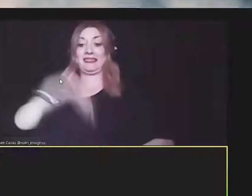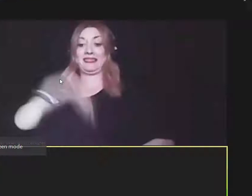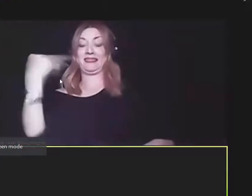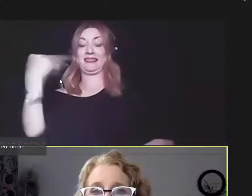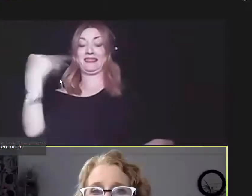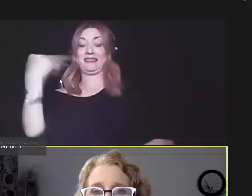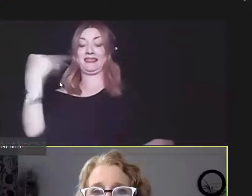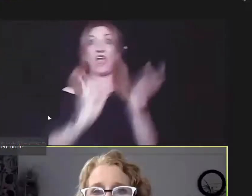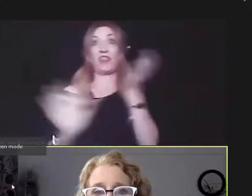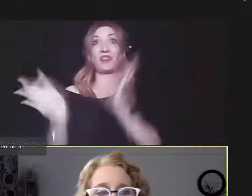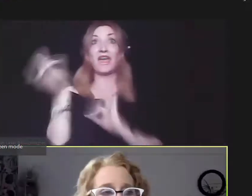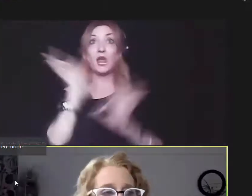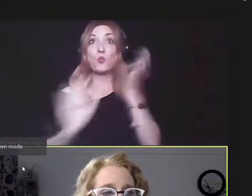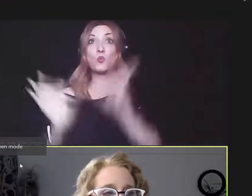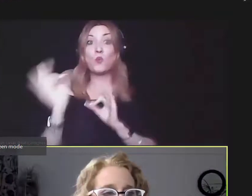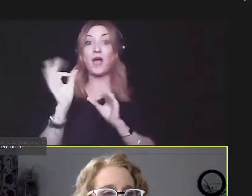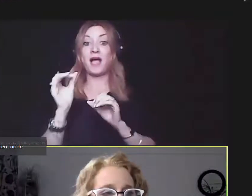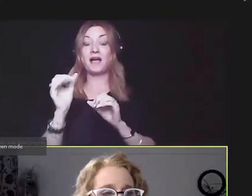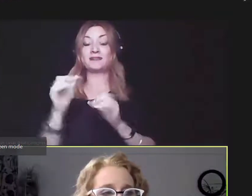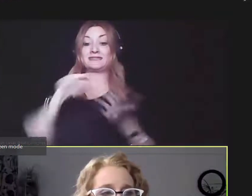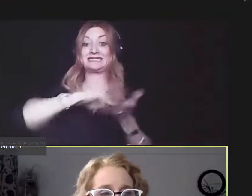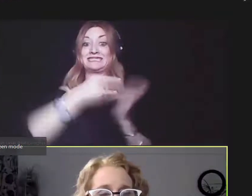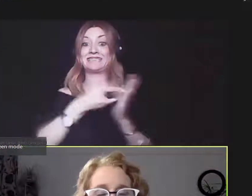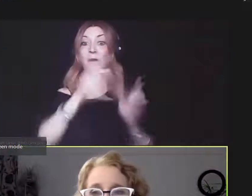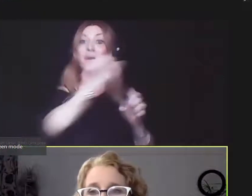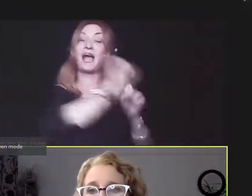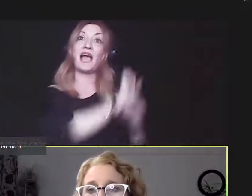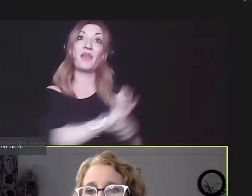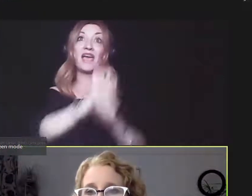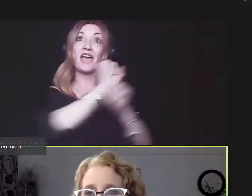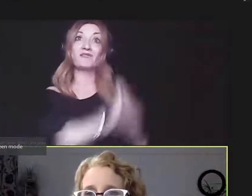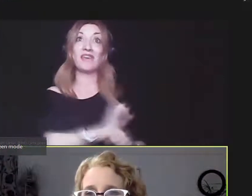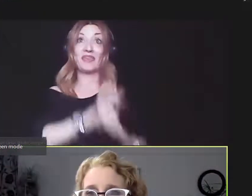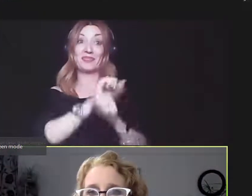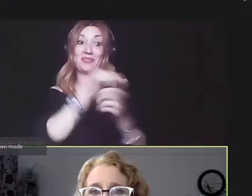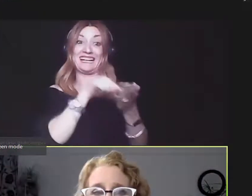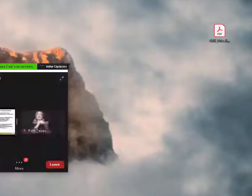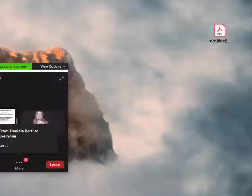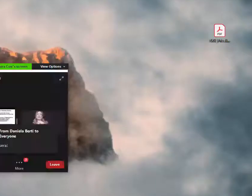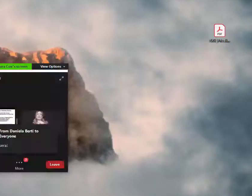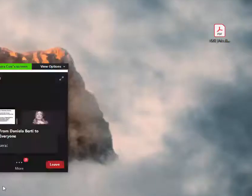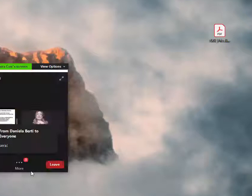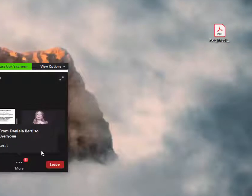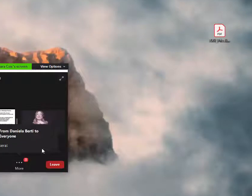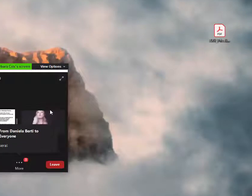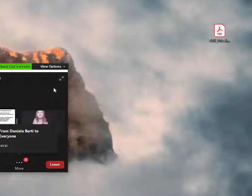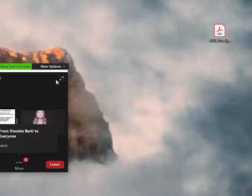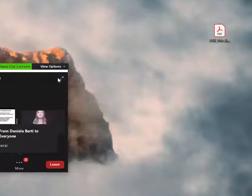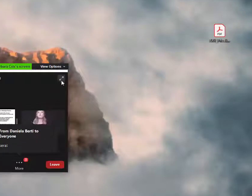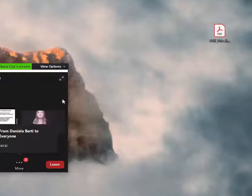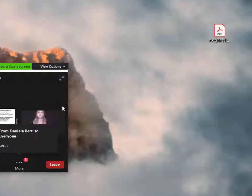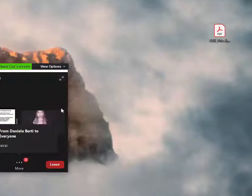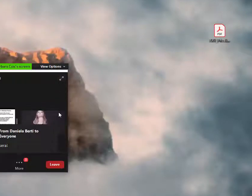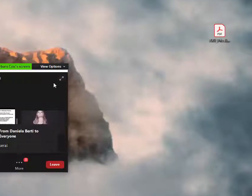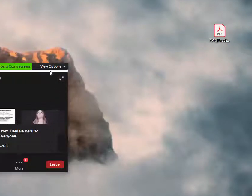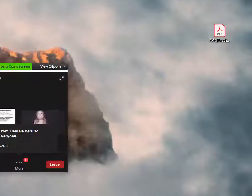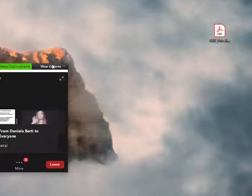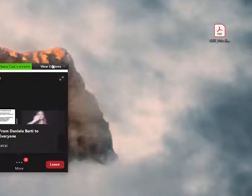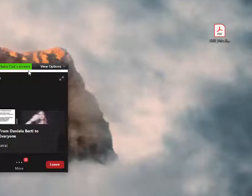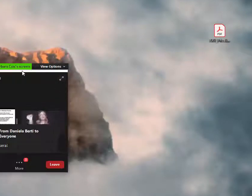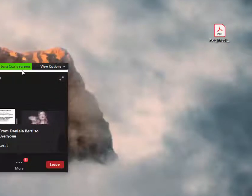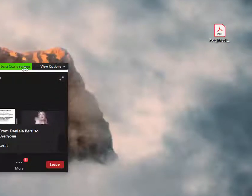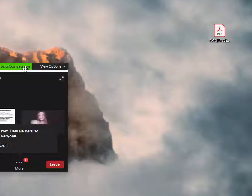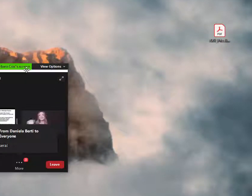development relies on establishing a balanced and diverse gut